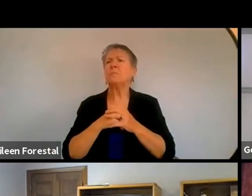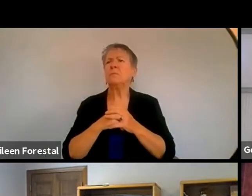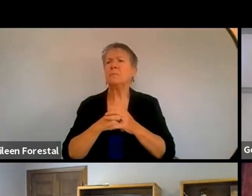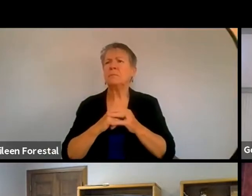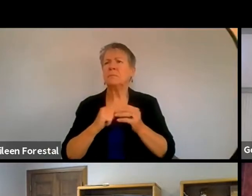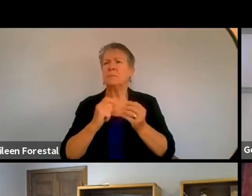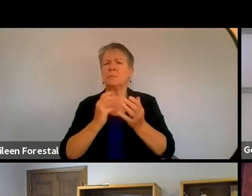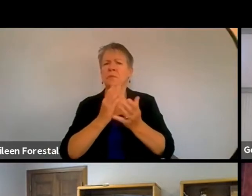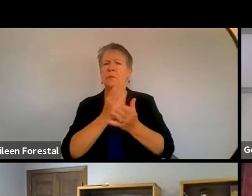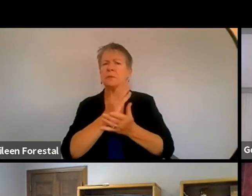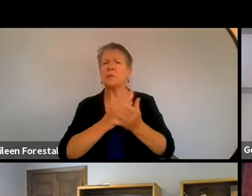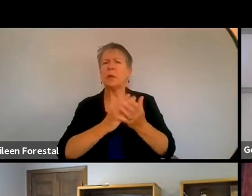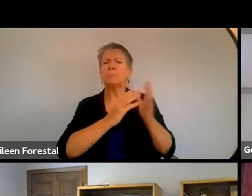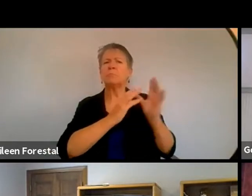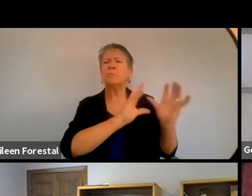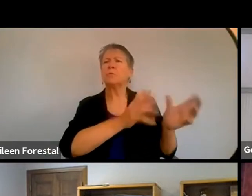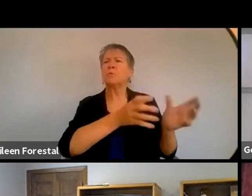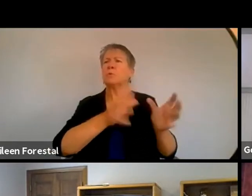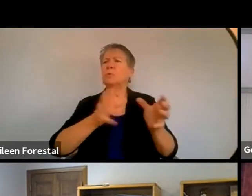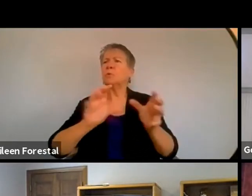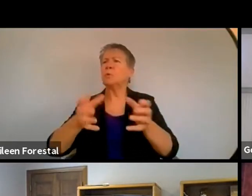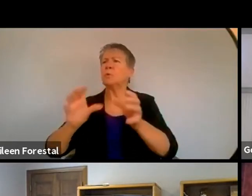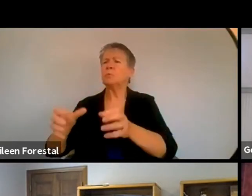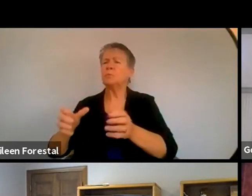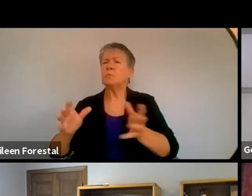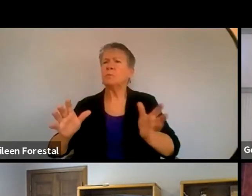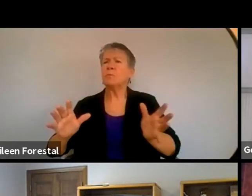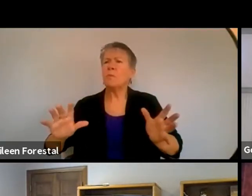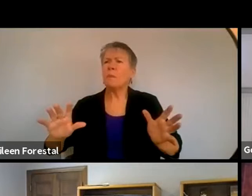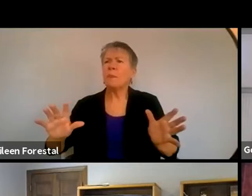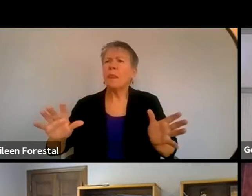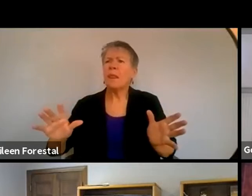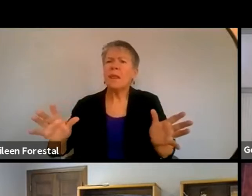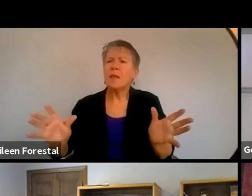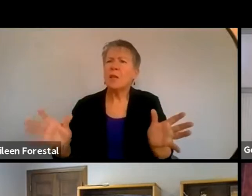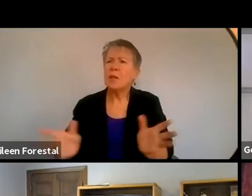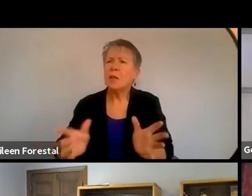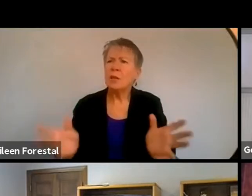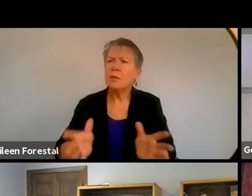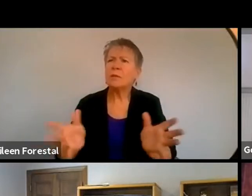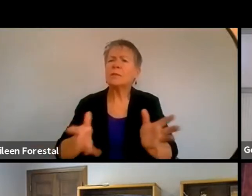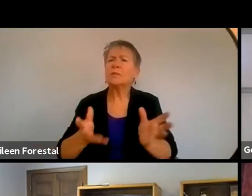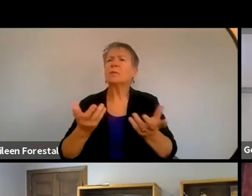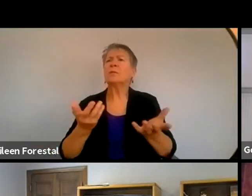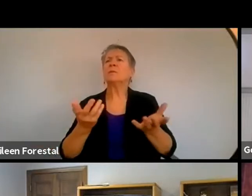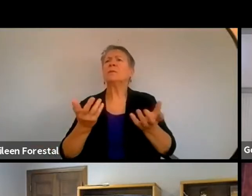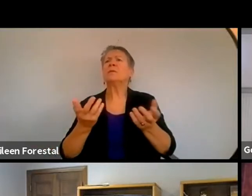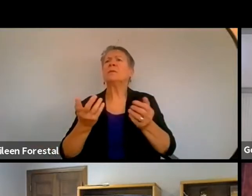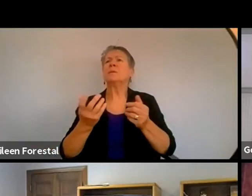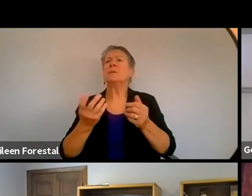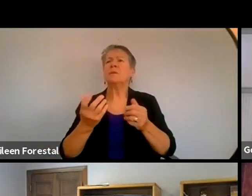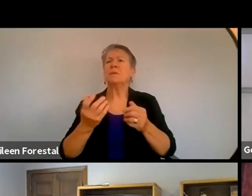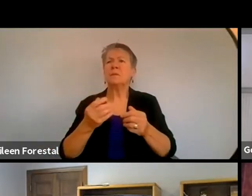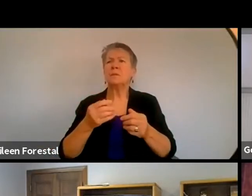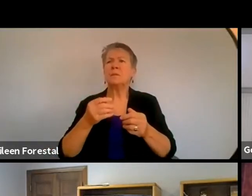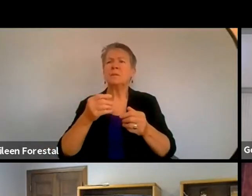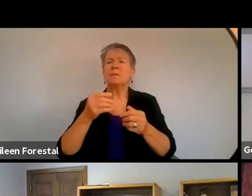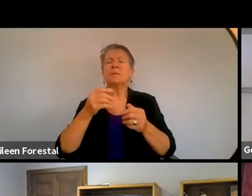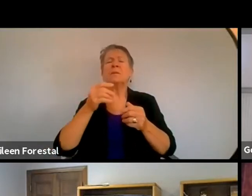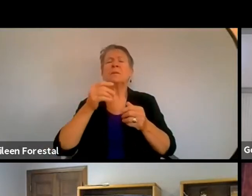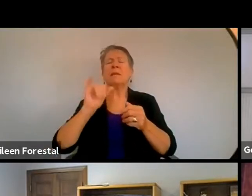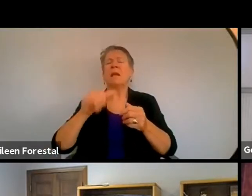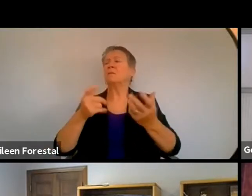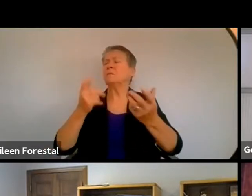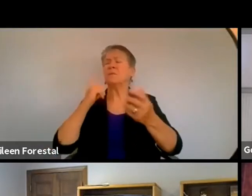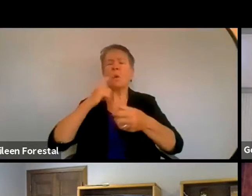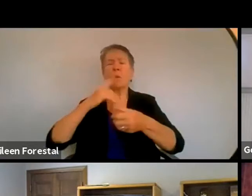that would delay the state's redistricting process if it doesn't receive census data by February 15th. I'm wondering, how